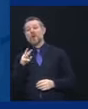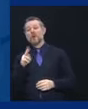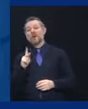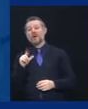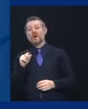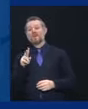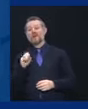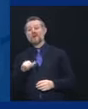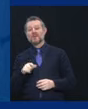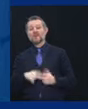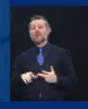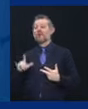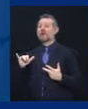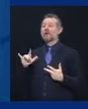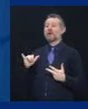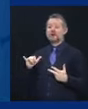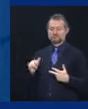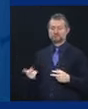is